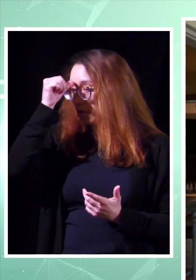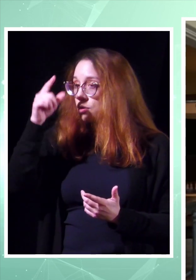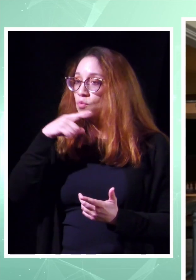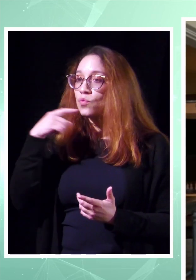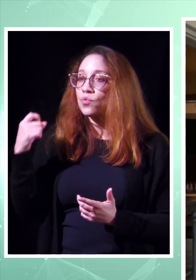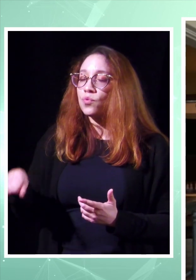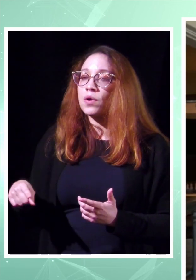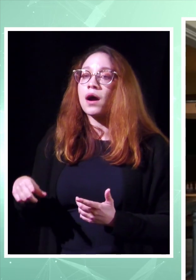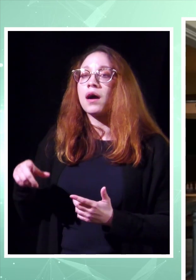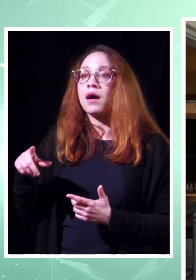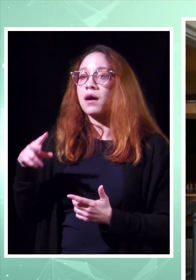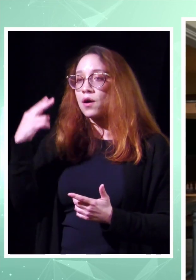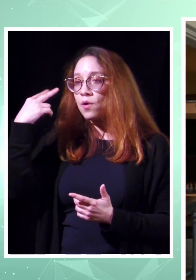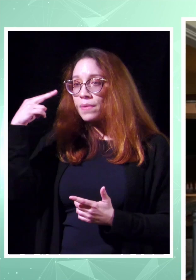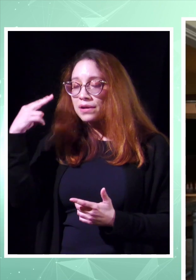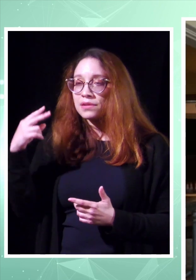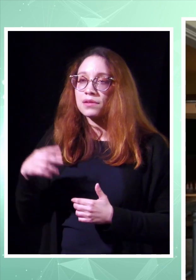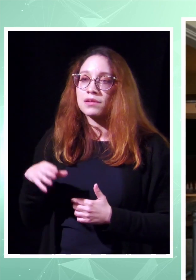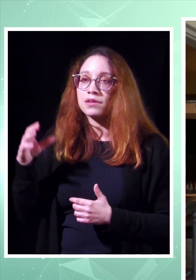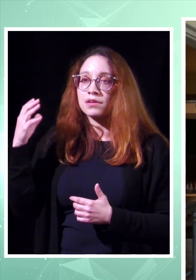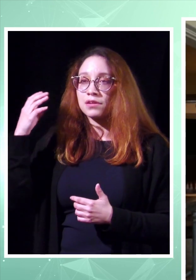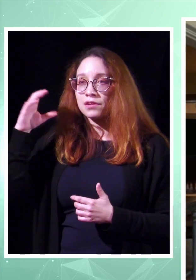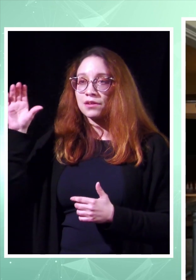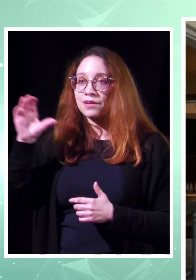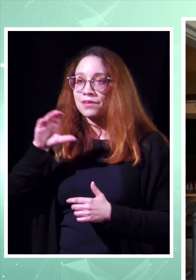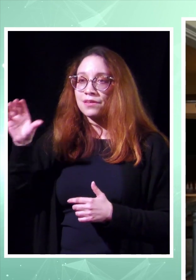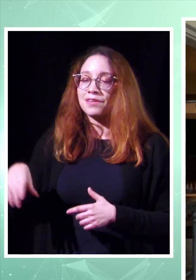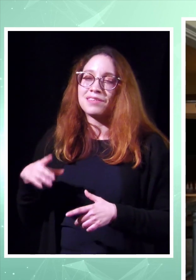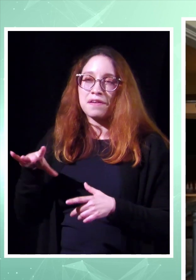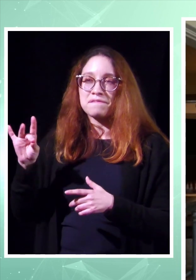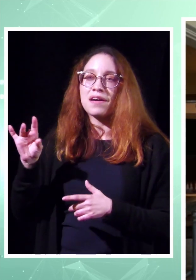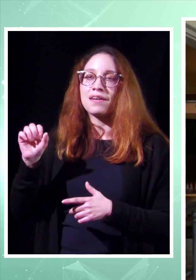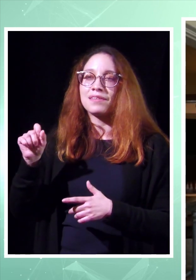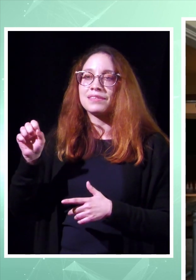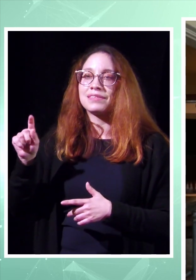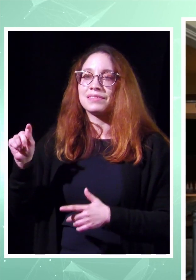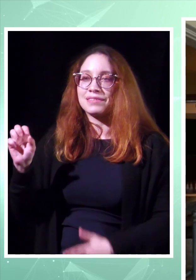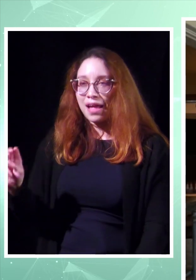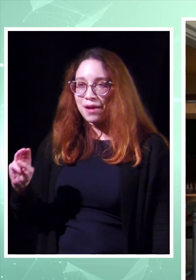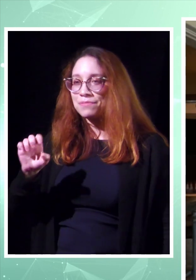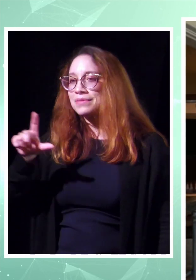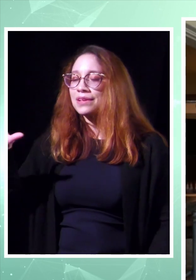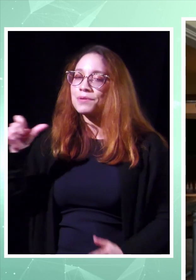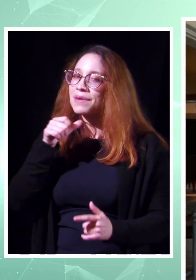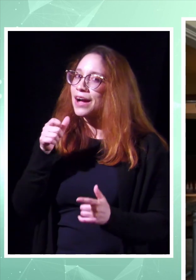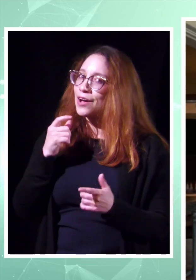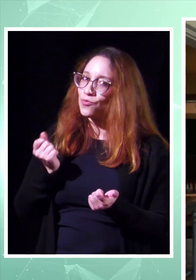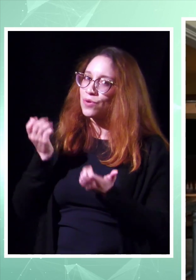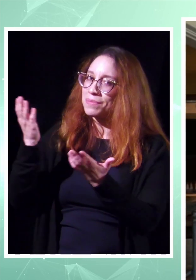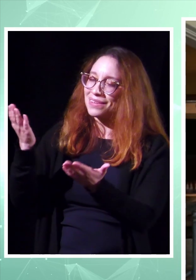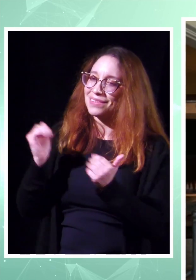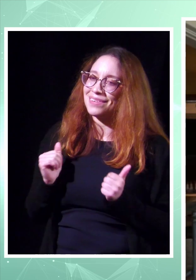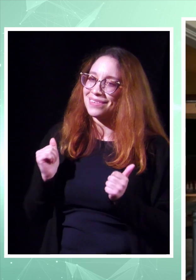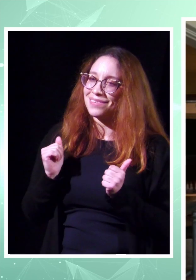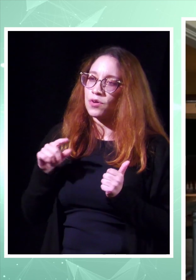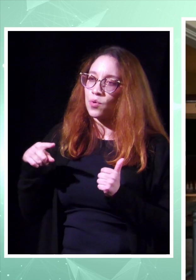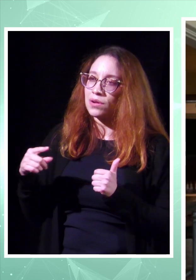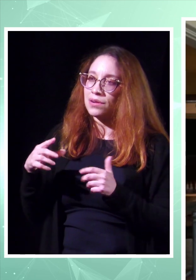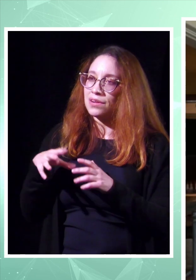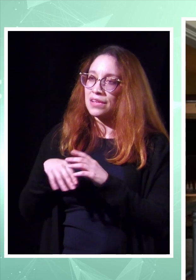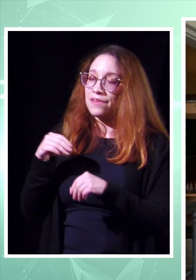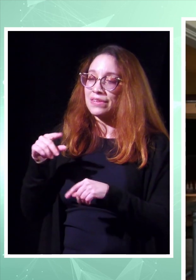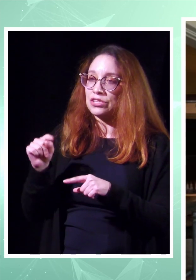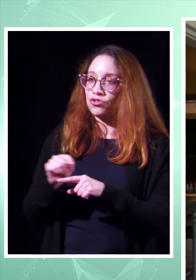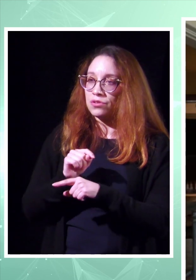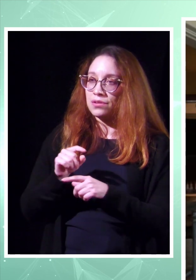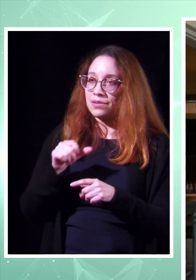Russia, Mexico, Chicago, and you can find people to do stem cell transplants, but I do not recommend doing that outside of a clinical